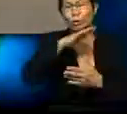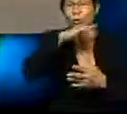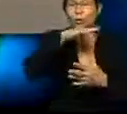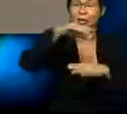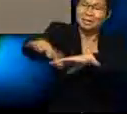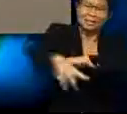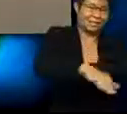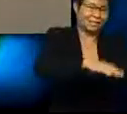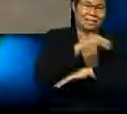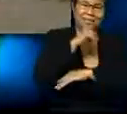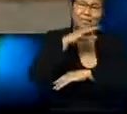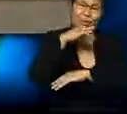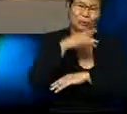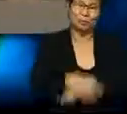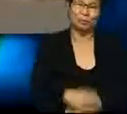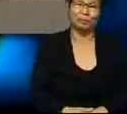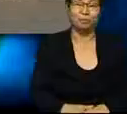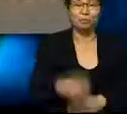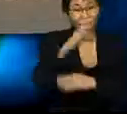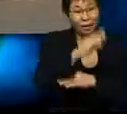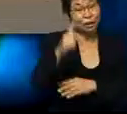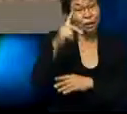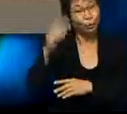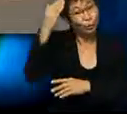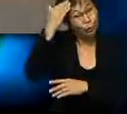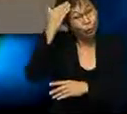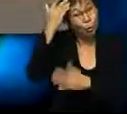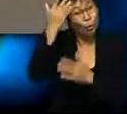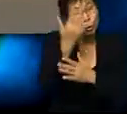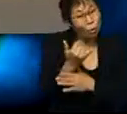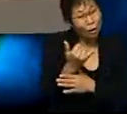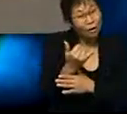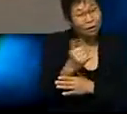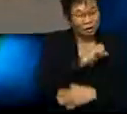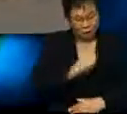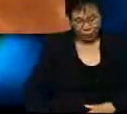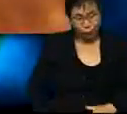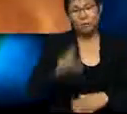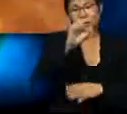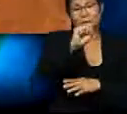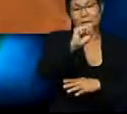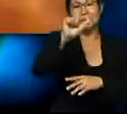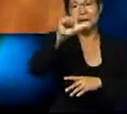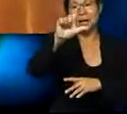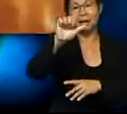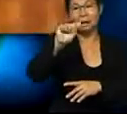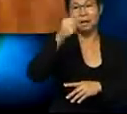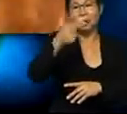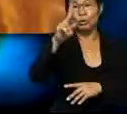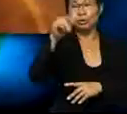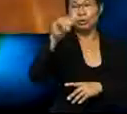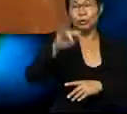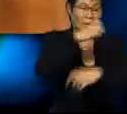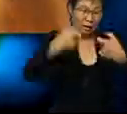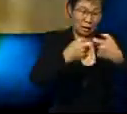the sea. And do you know why the Sultan Salahuddin Abdul Aziz Electrical